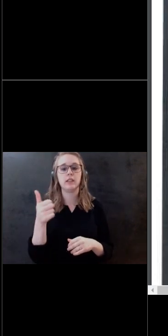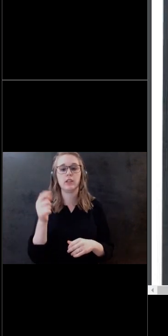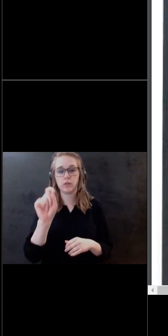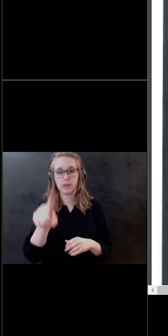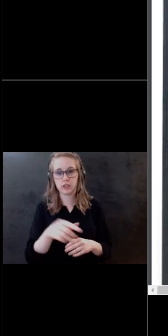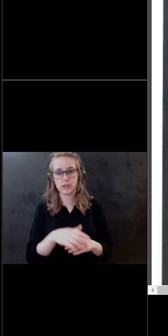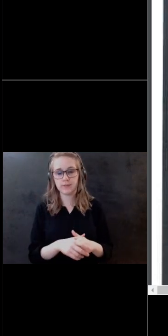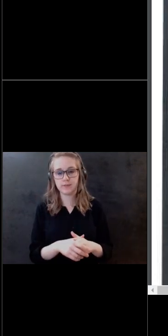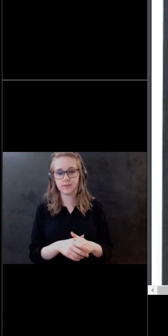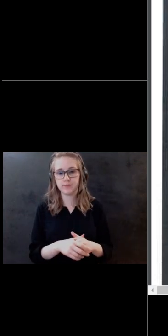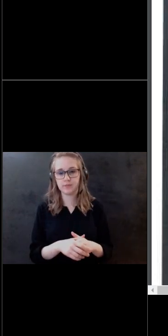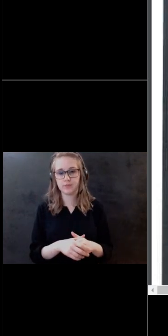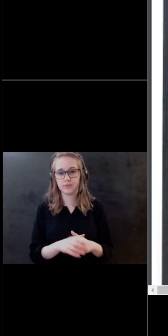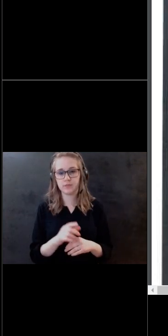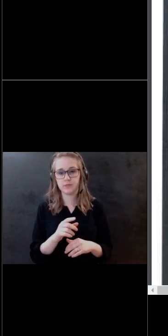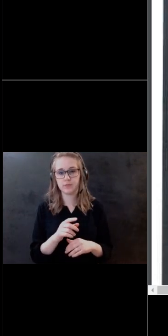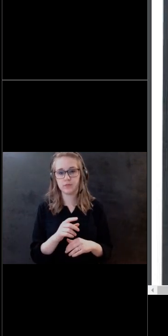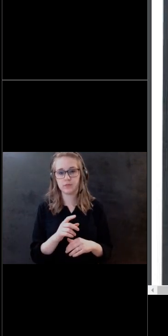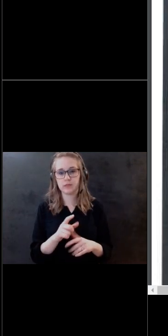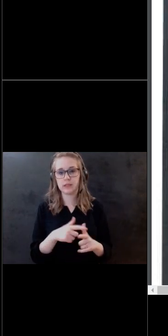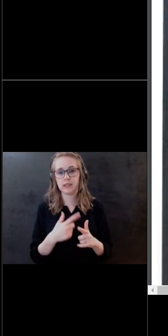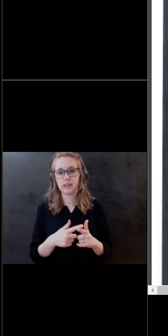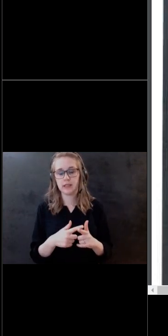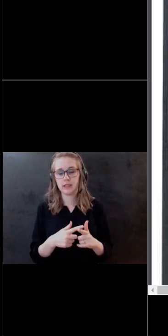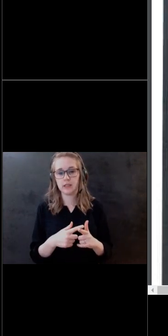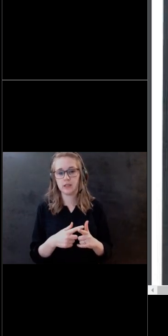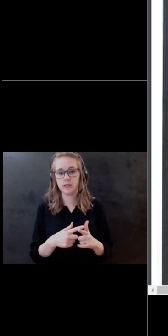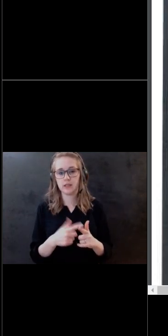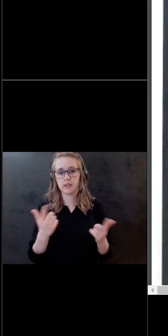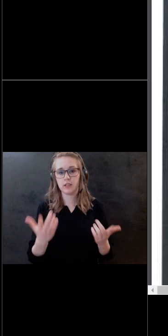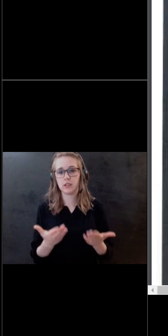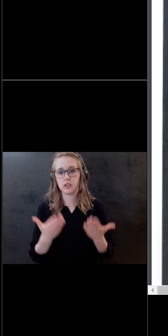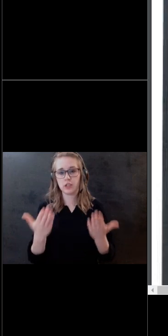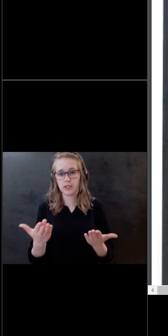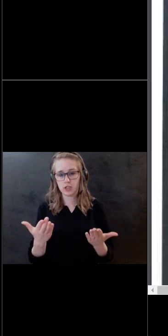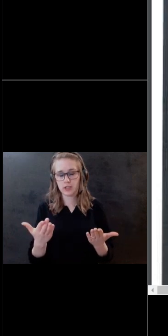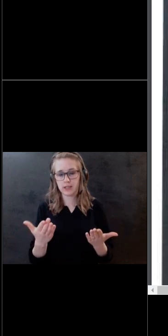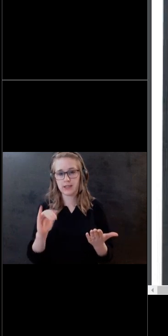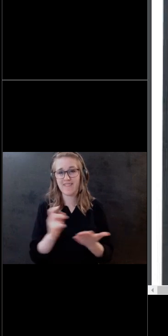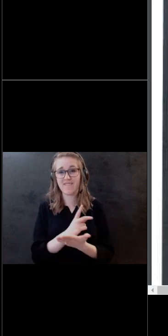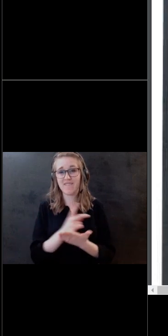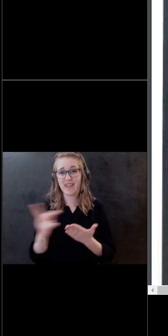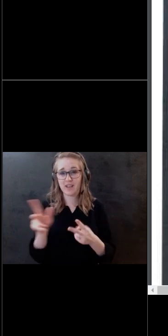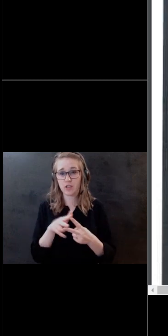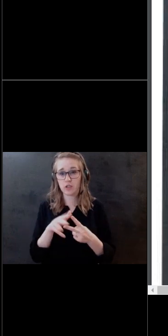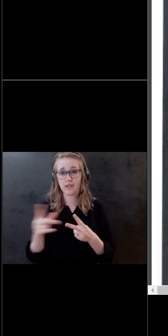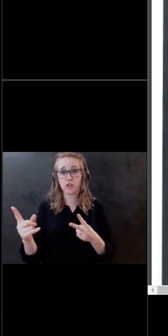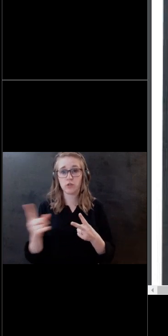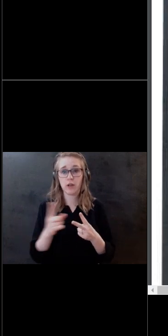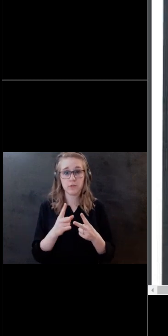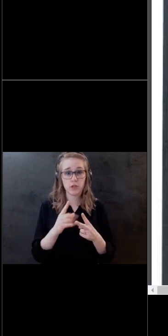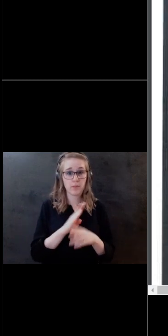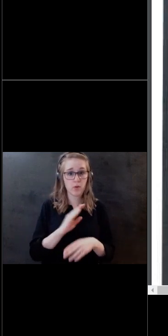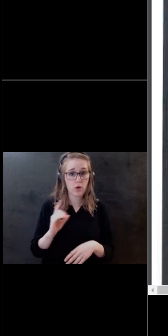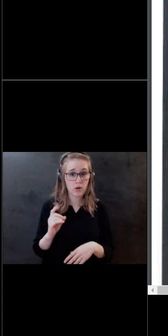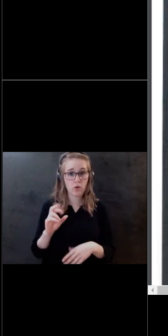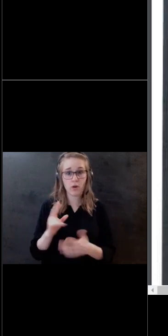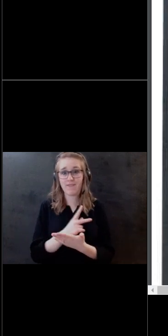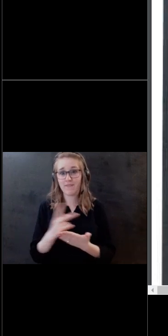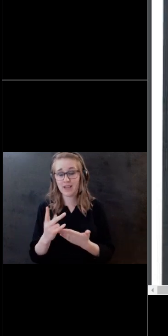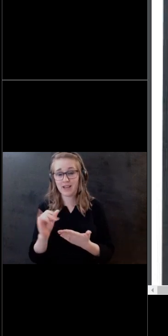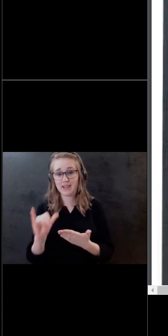just to get your thoughts. Would you, and then is the suggestion that then failing that they would come to the board, or failing that automatic